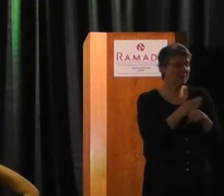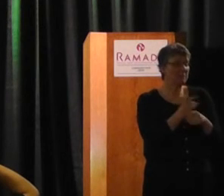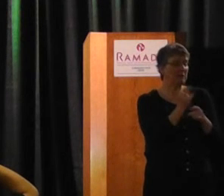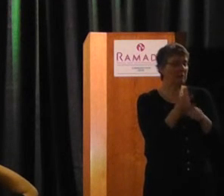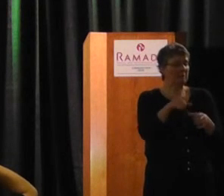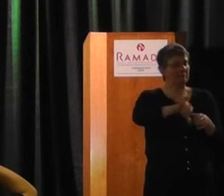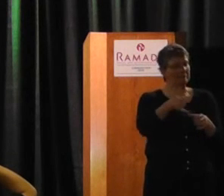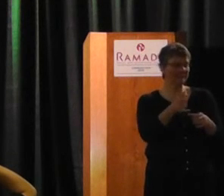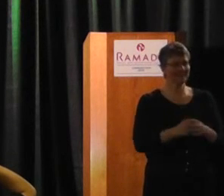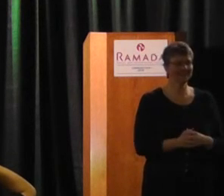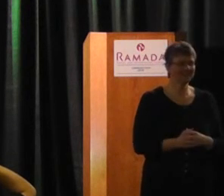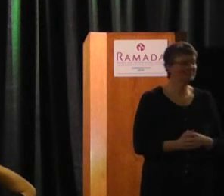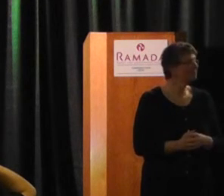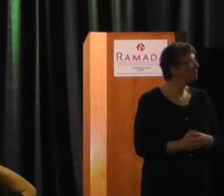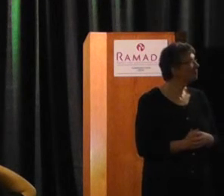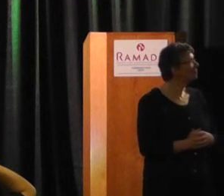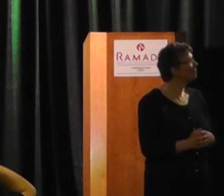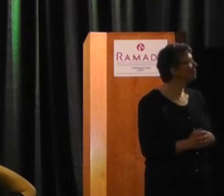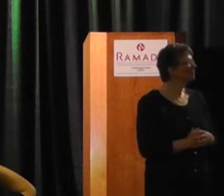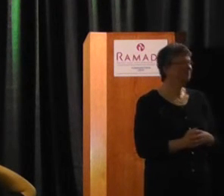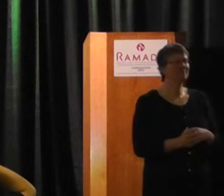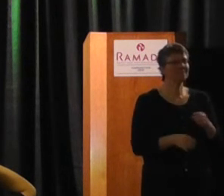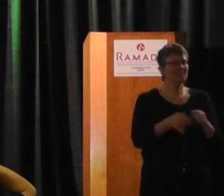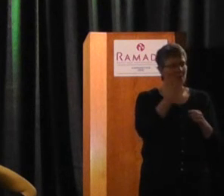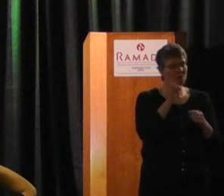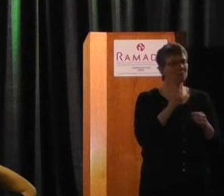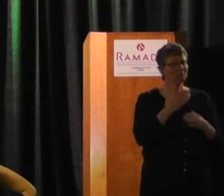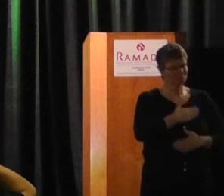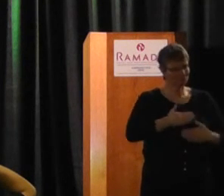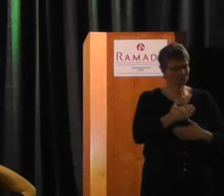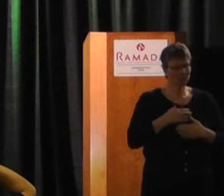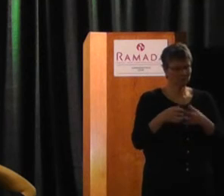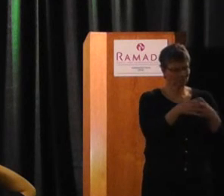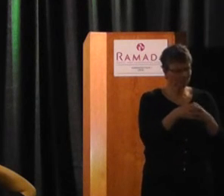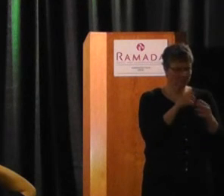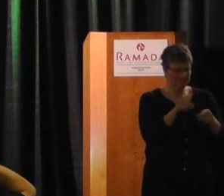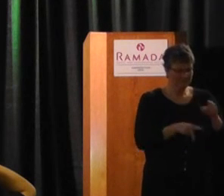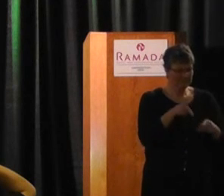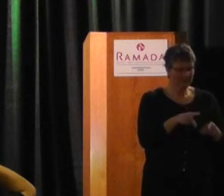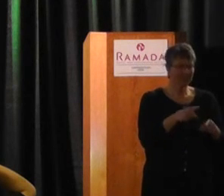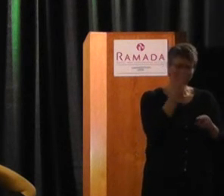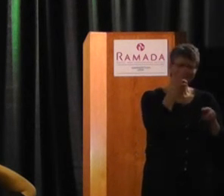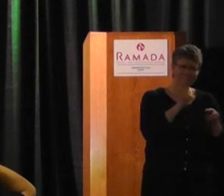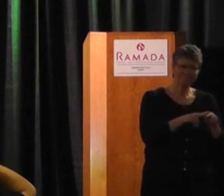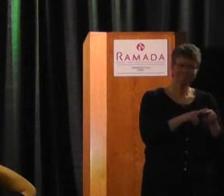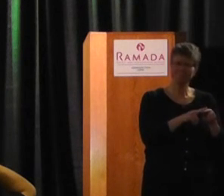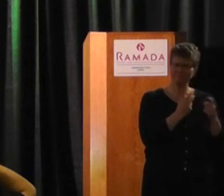is, you know, the people, because, okay, we are competing, but, you know, we're having fun. And to be honest,